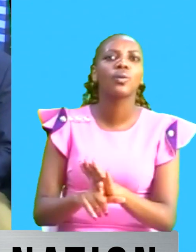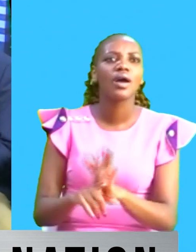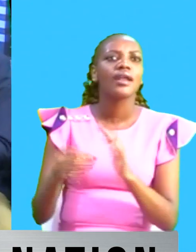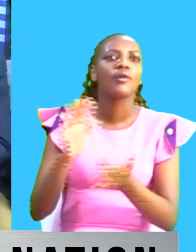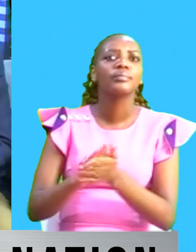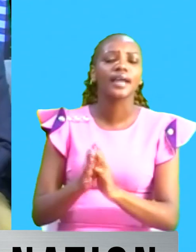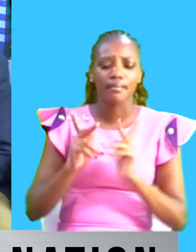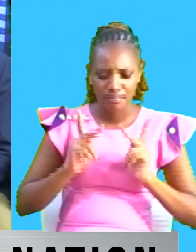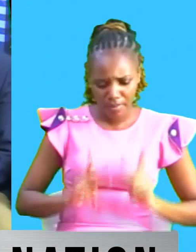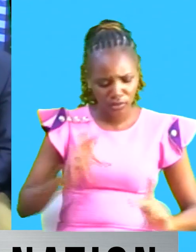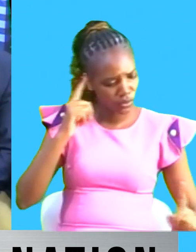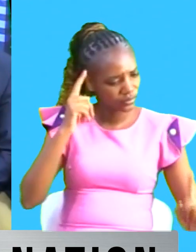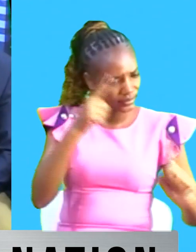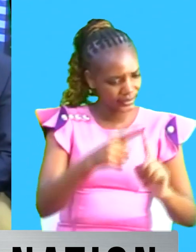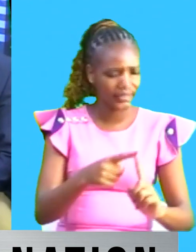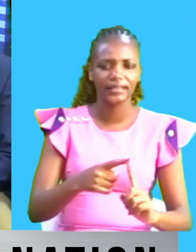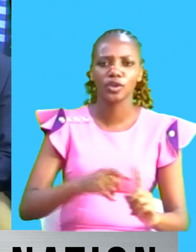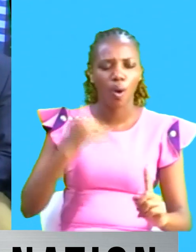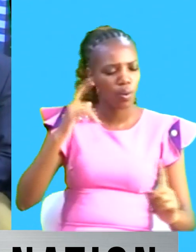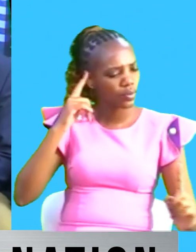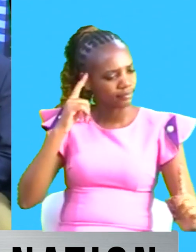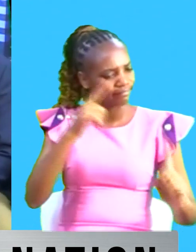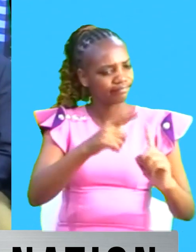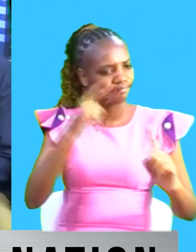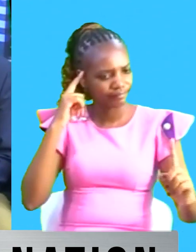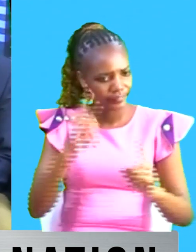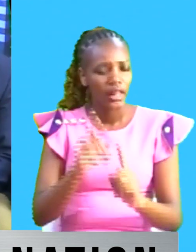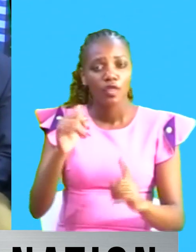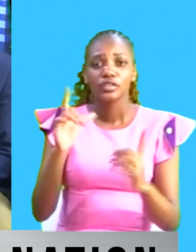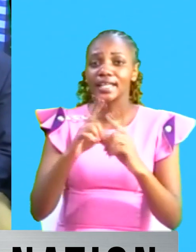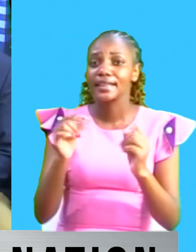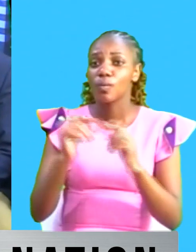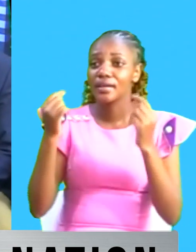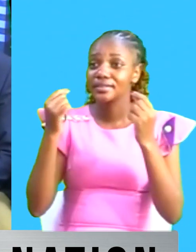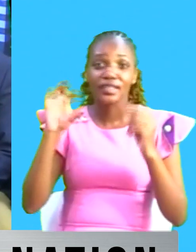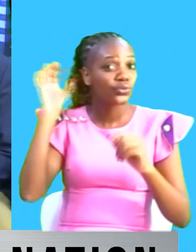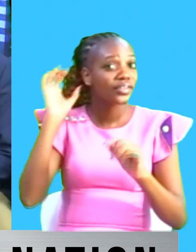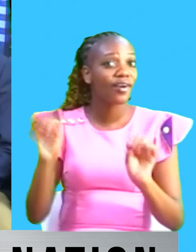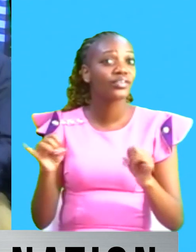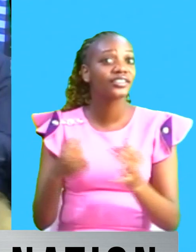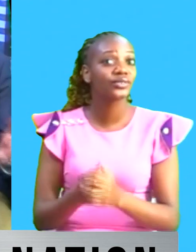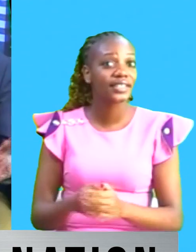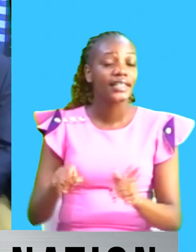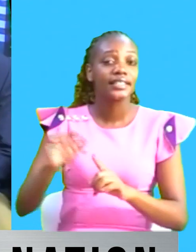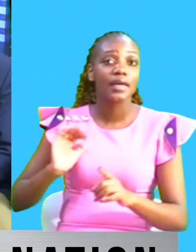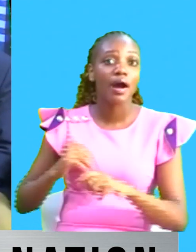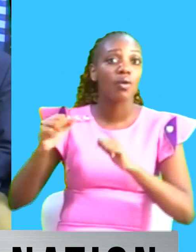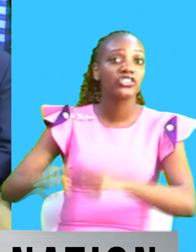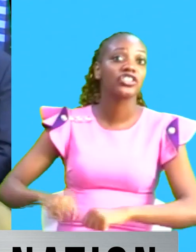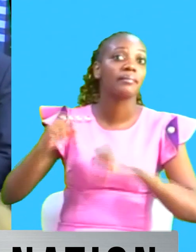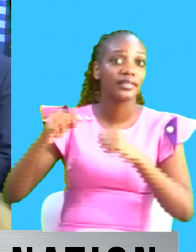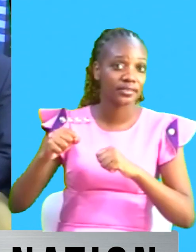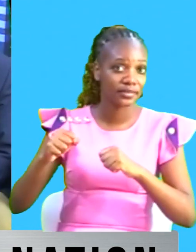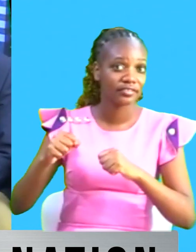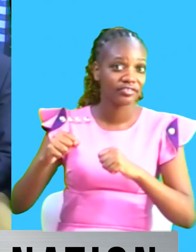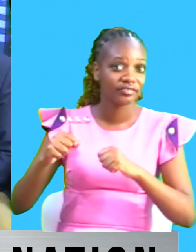become personal targeting. And Jonah, those are just the ones you're hearing on news. Even our chairman, Free Kenya, was in because of some